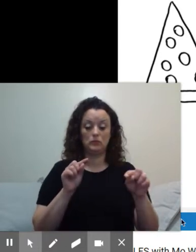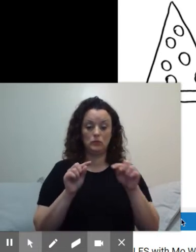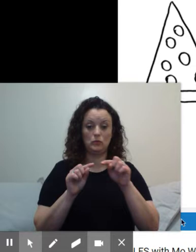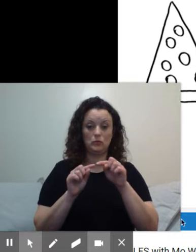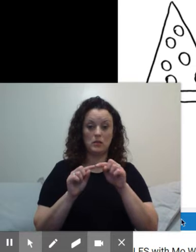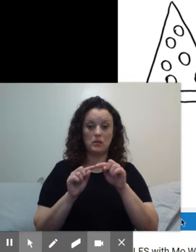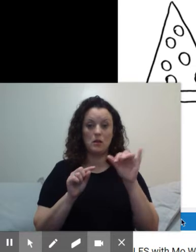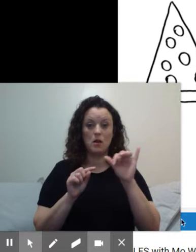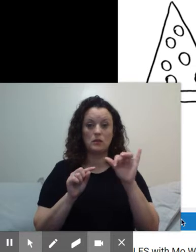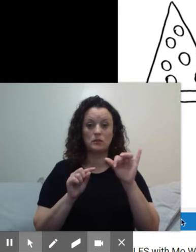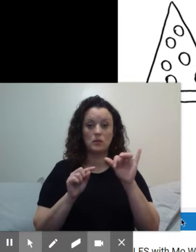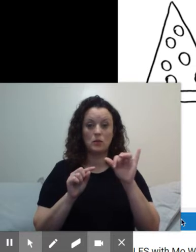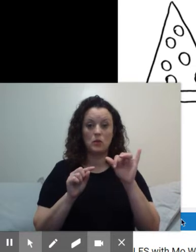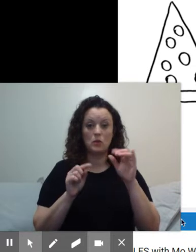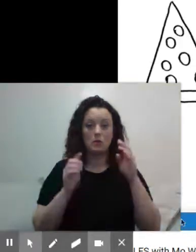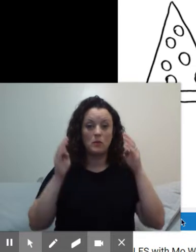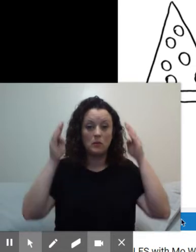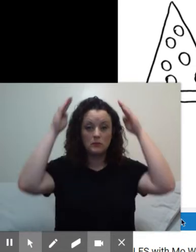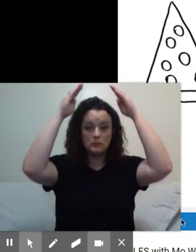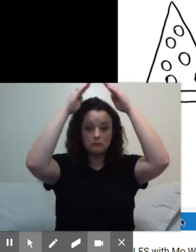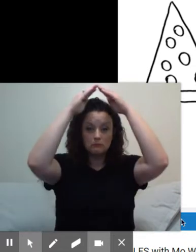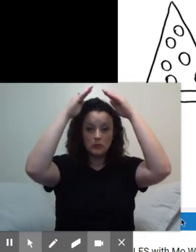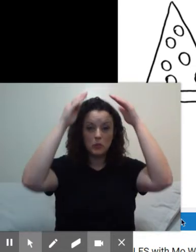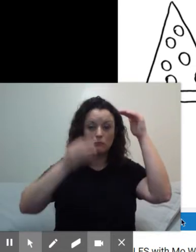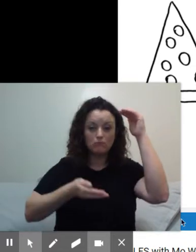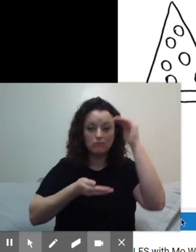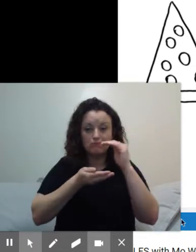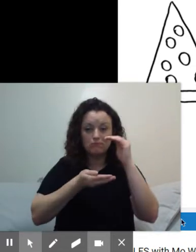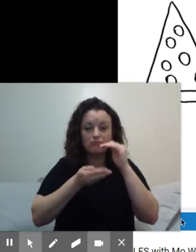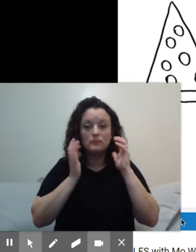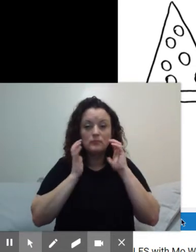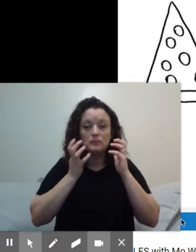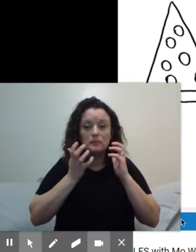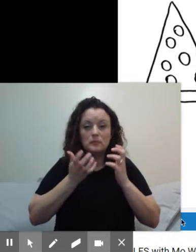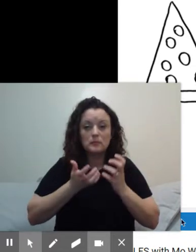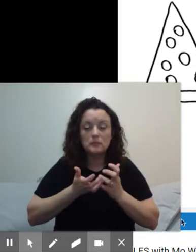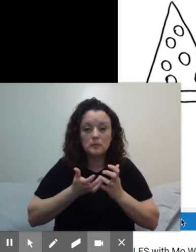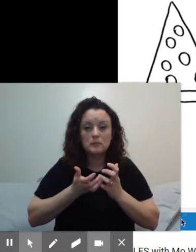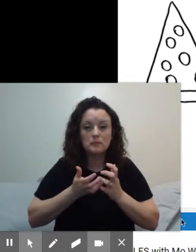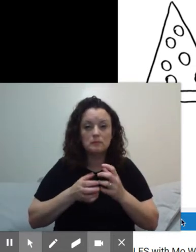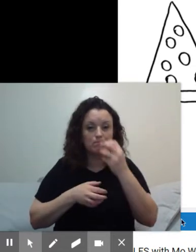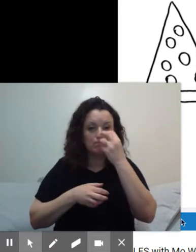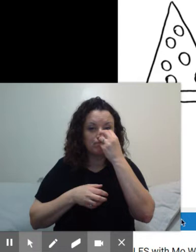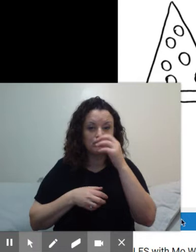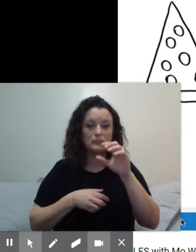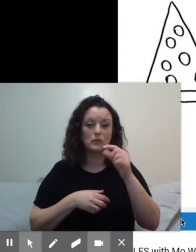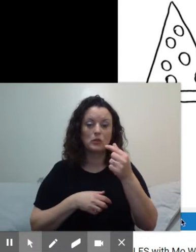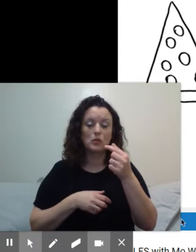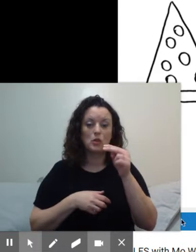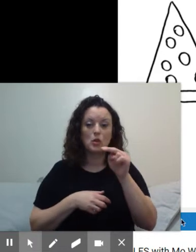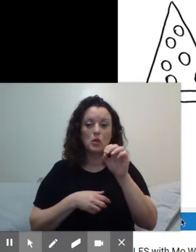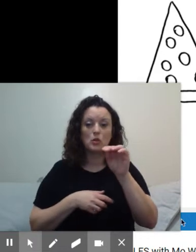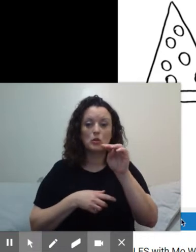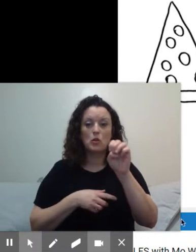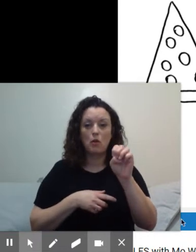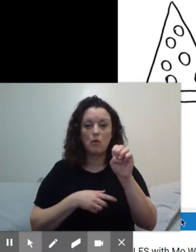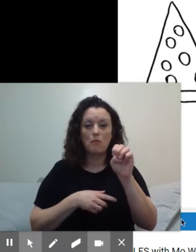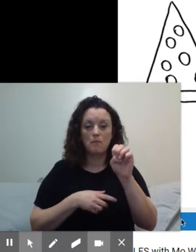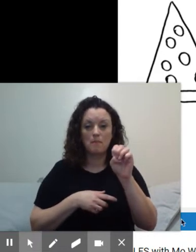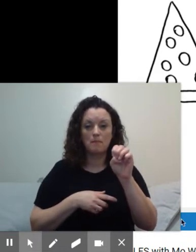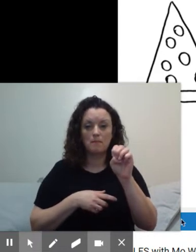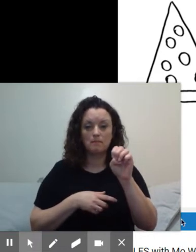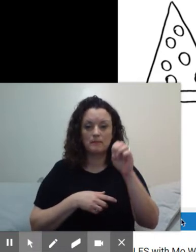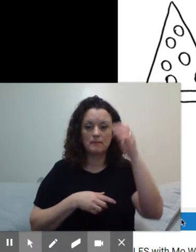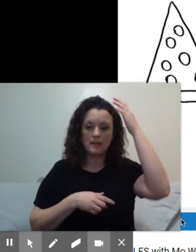a gnome hat. Or 2 eyes.